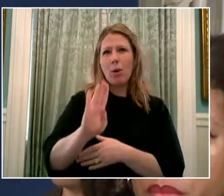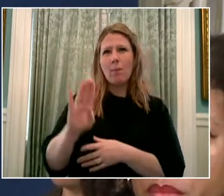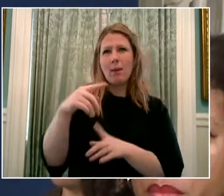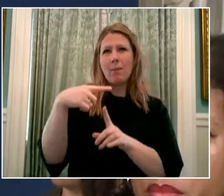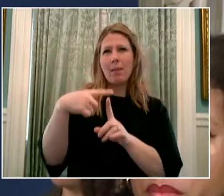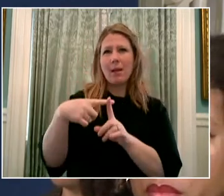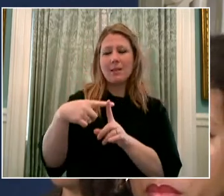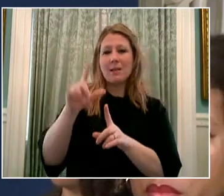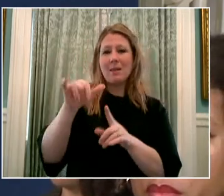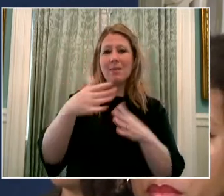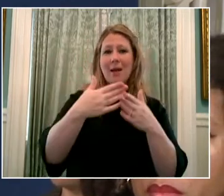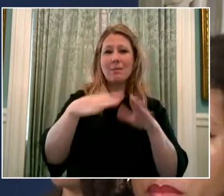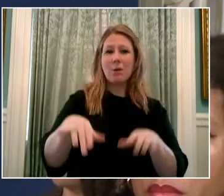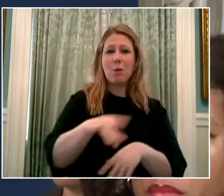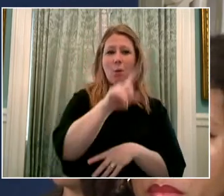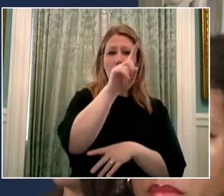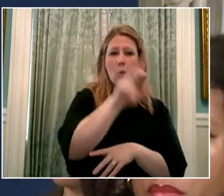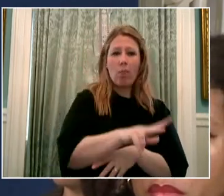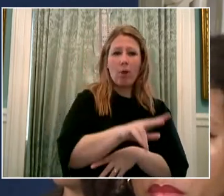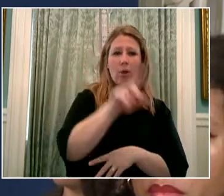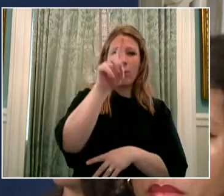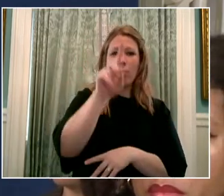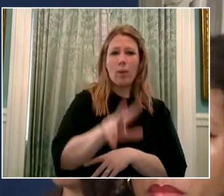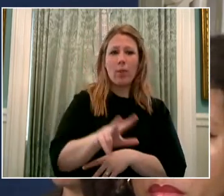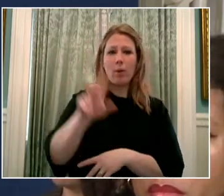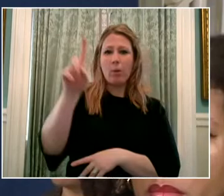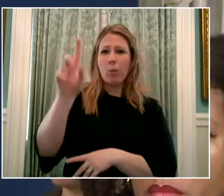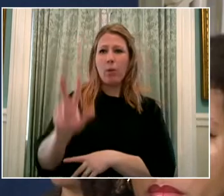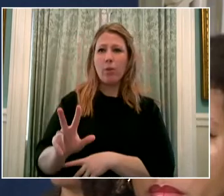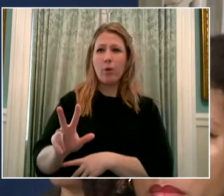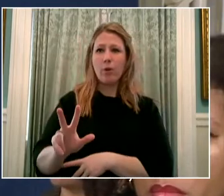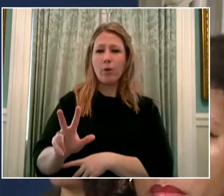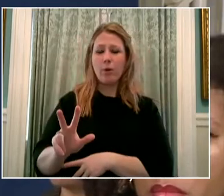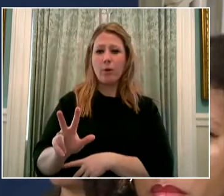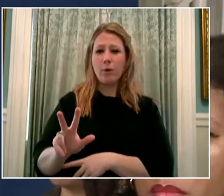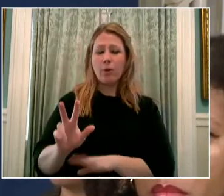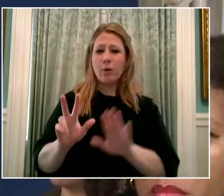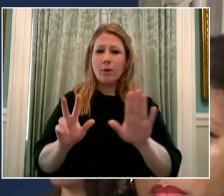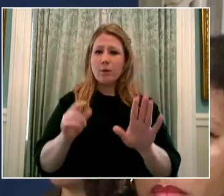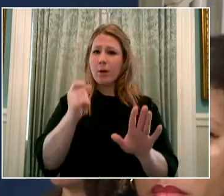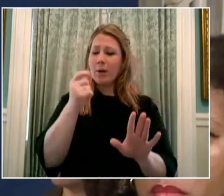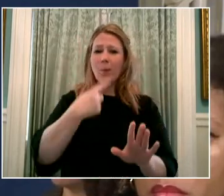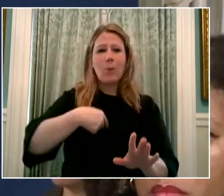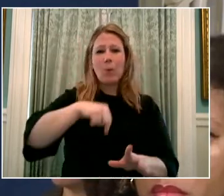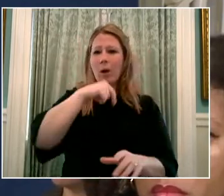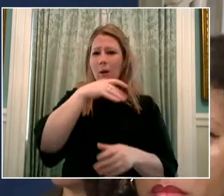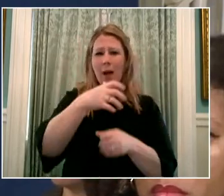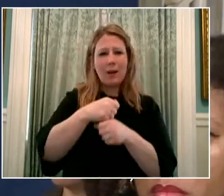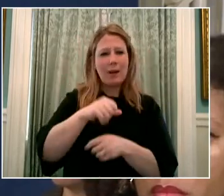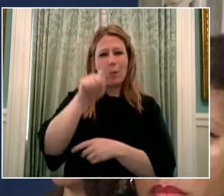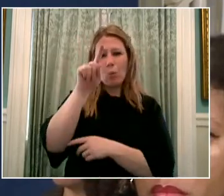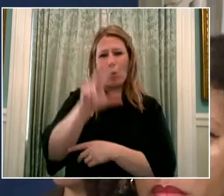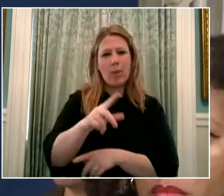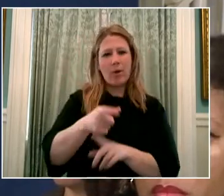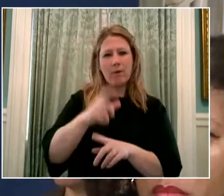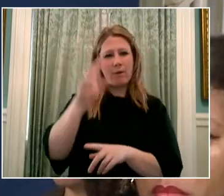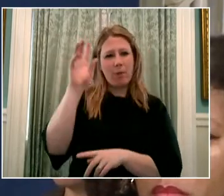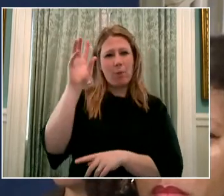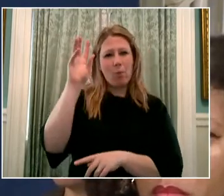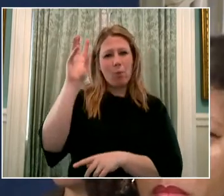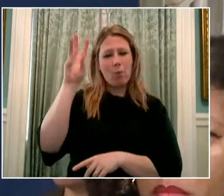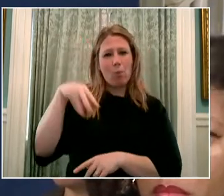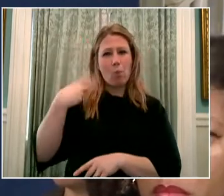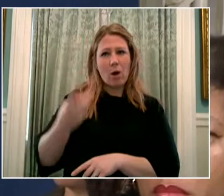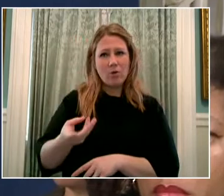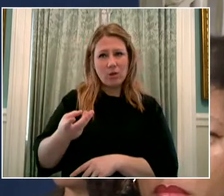need to be real about that third. We're not getting a third out of Washington. Let's be clear on that. That third becomes 2/3 for New York